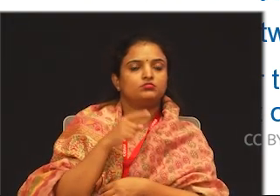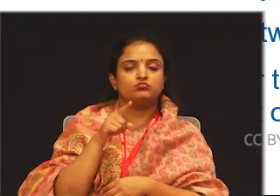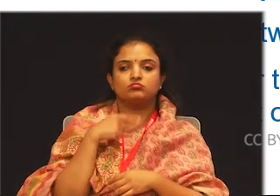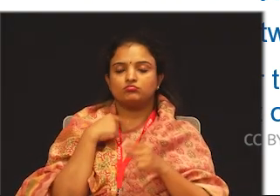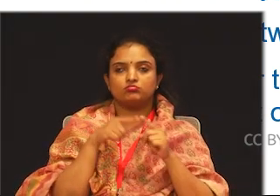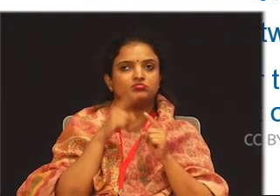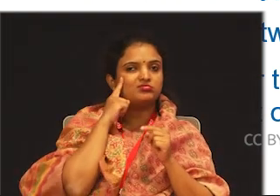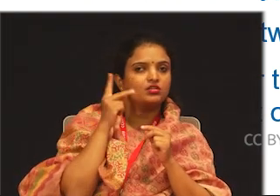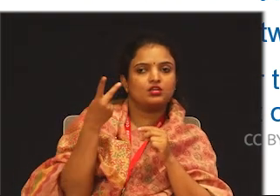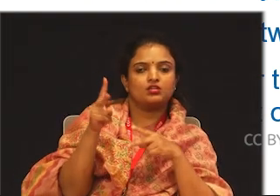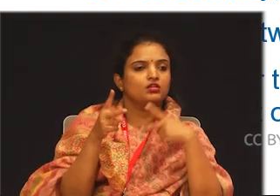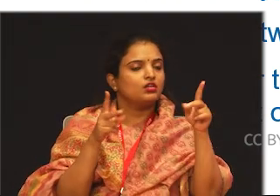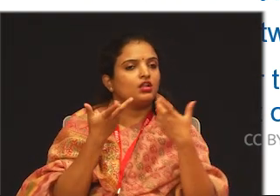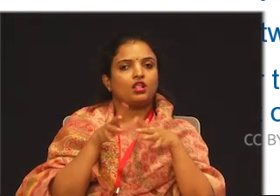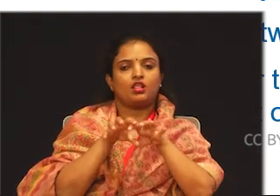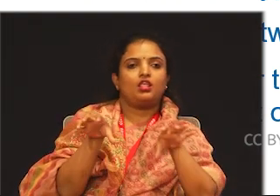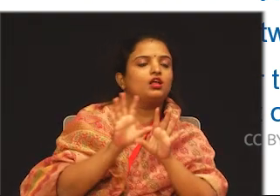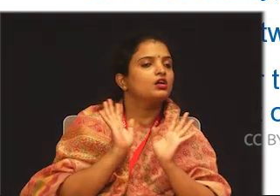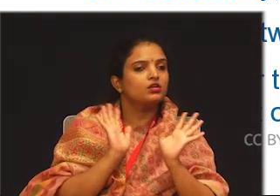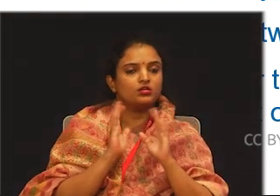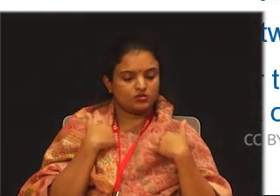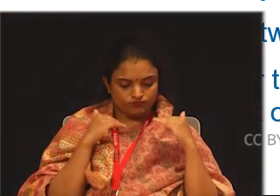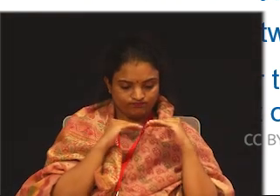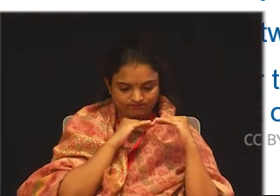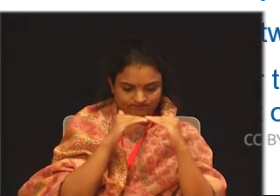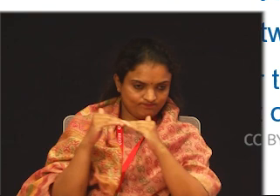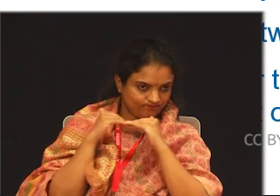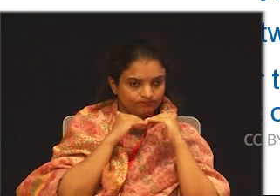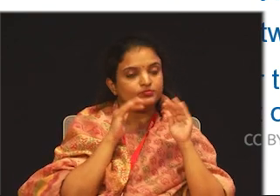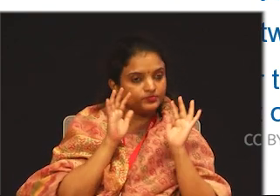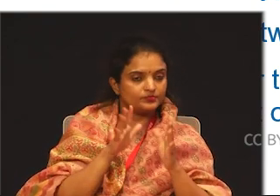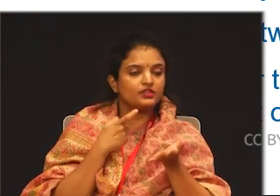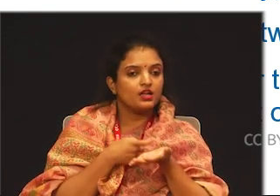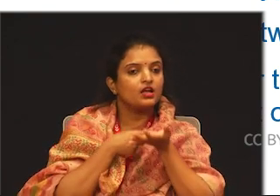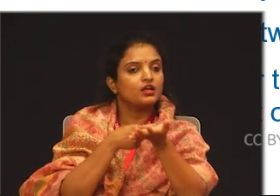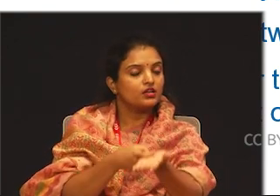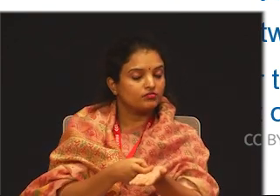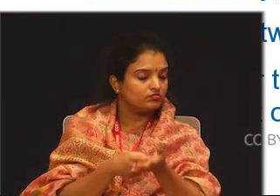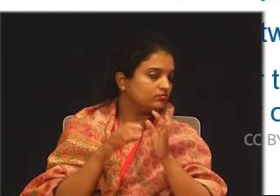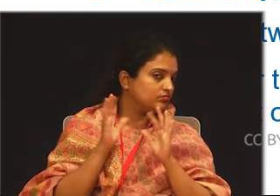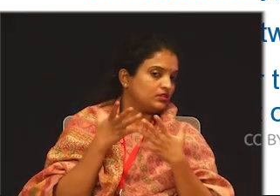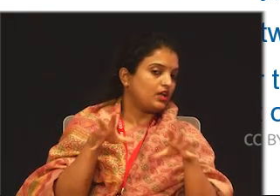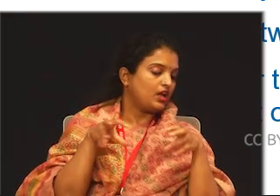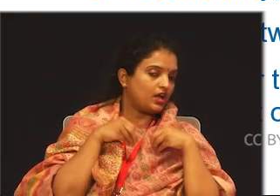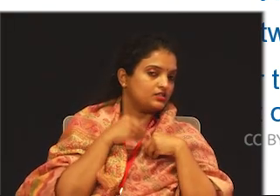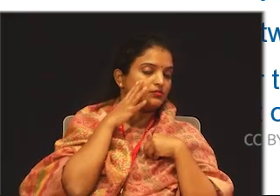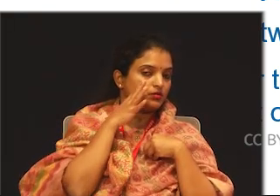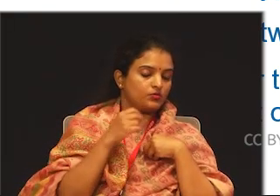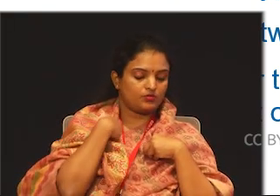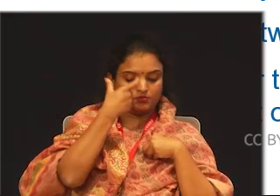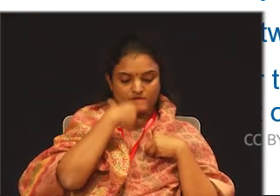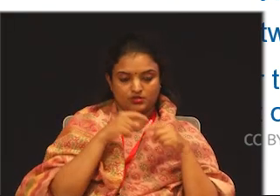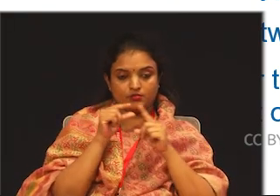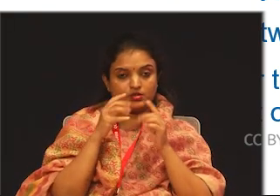Non-discrimination, full and effective participation and inclusion in society, respect for difference and acceptance of persons